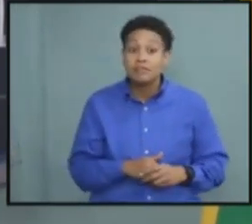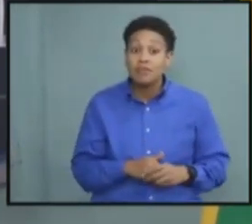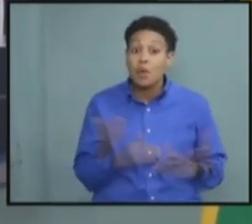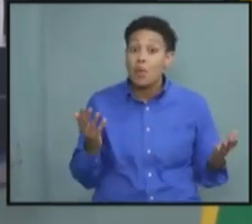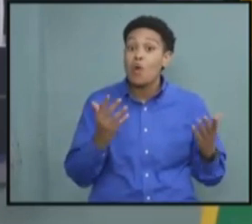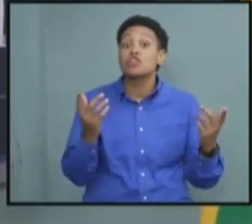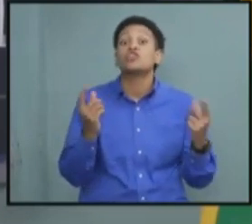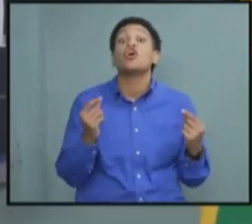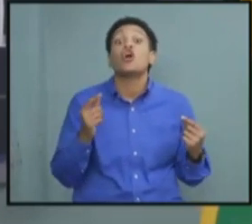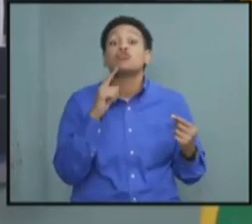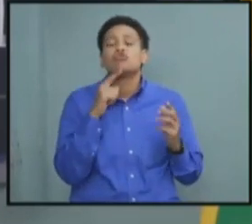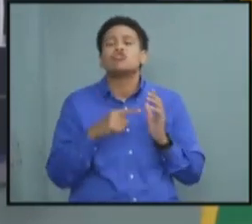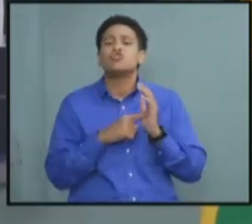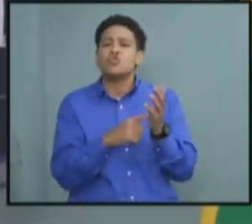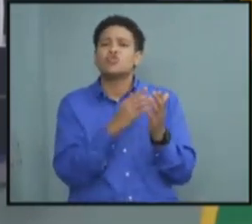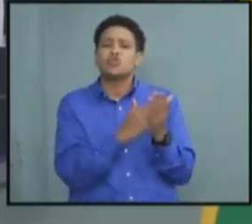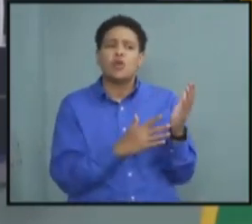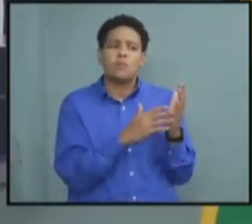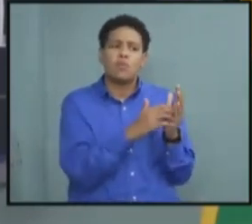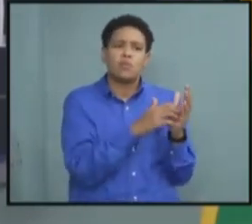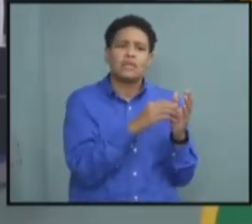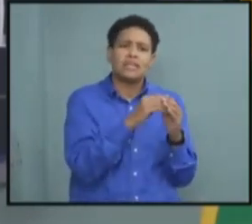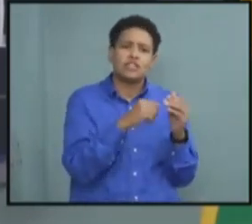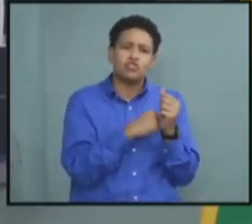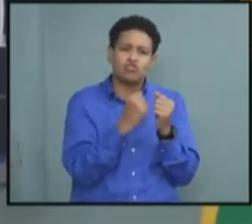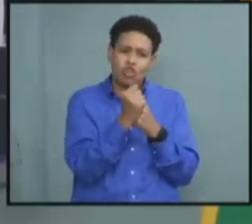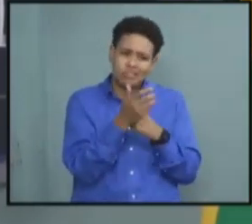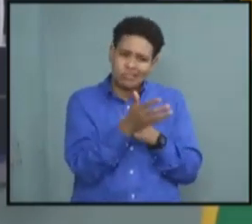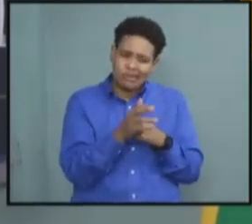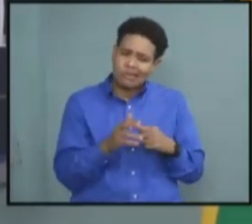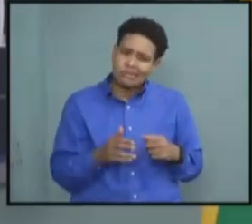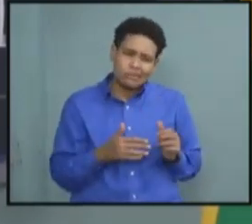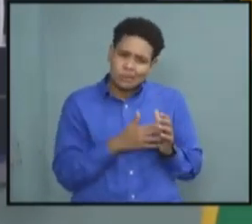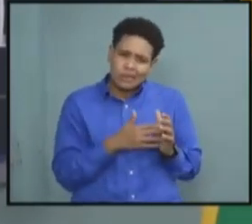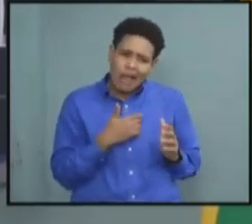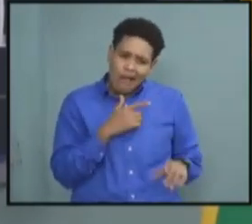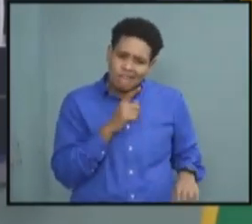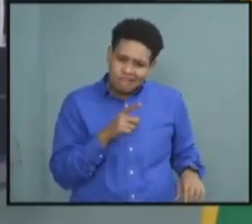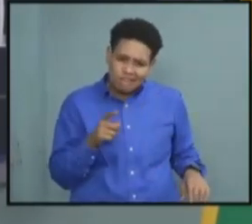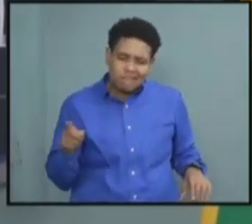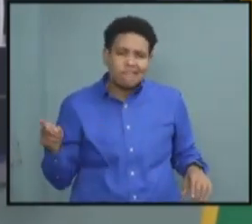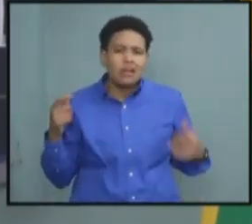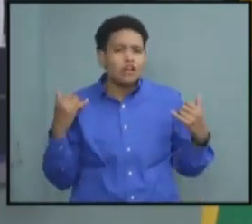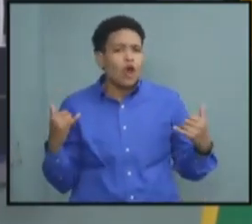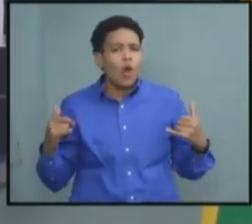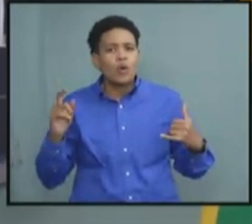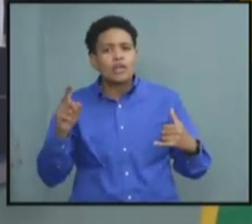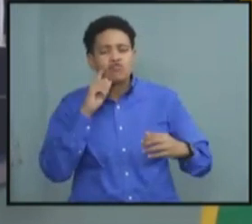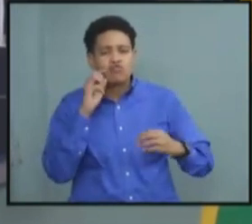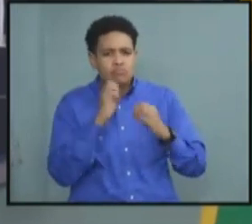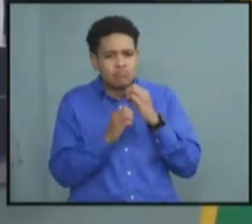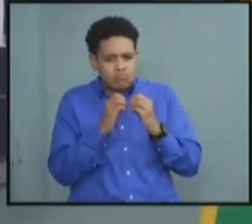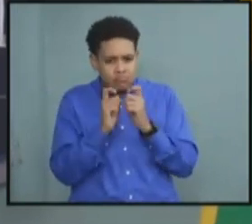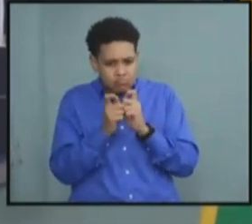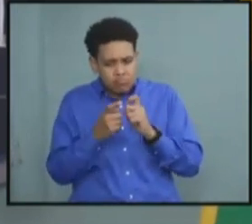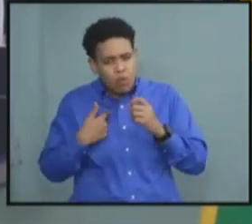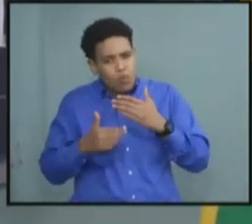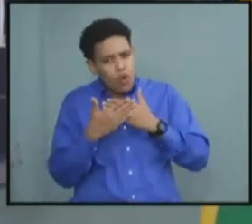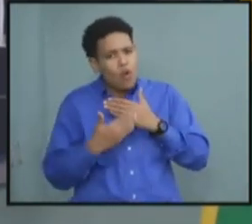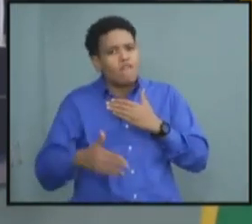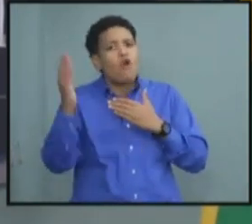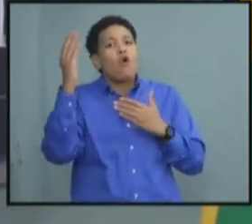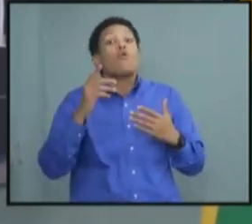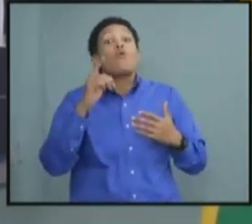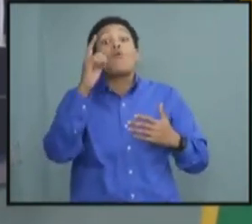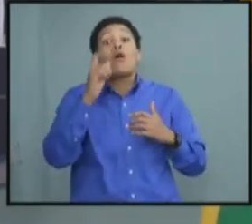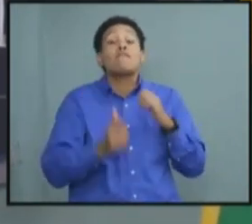unearthed some weaknesses in the structure that now needs to be repaired as we go forward.